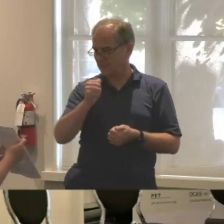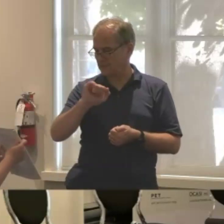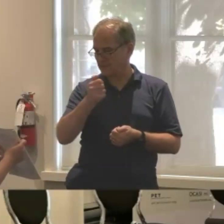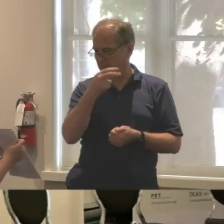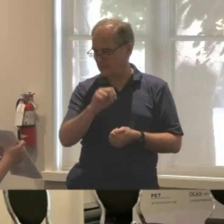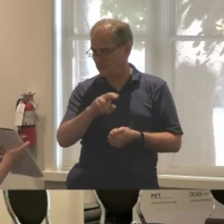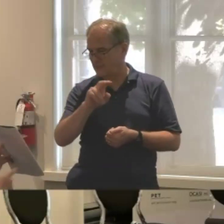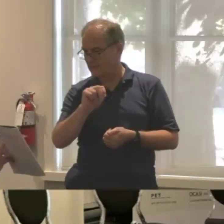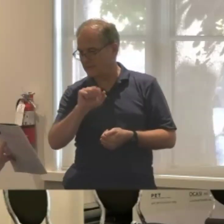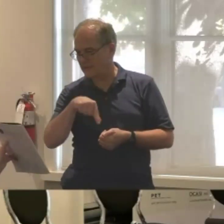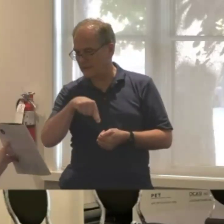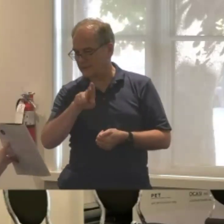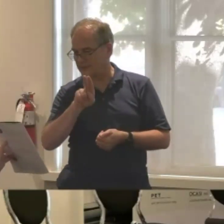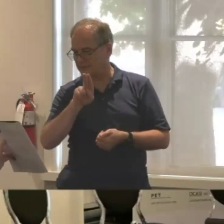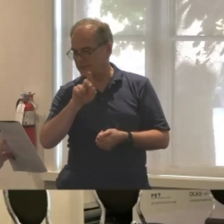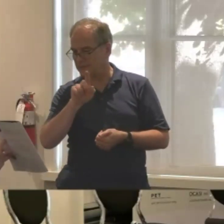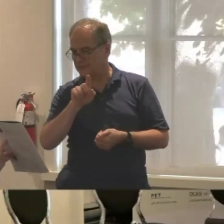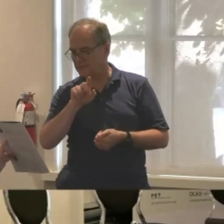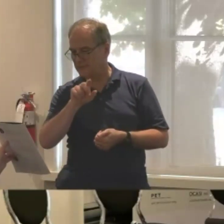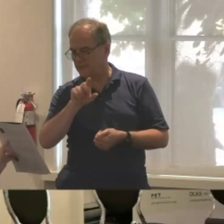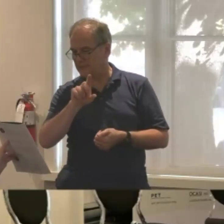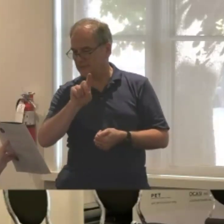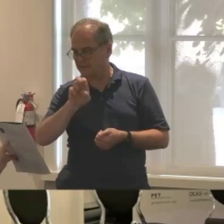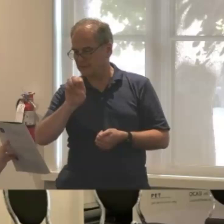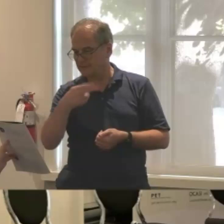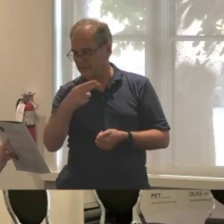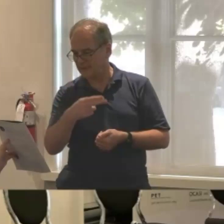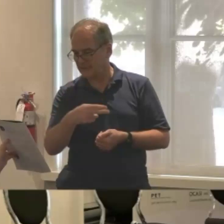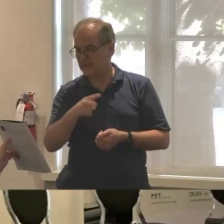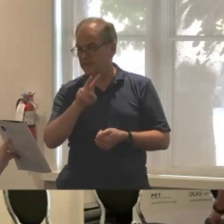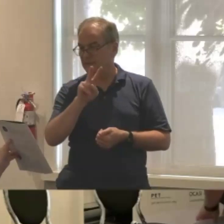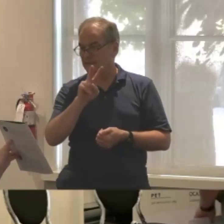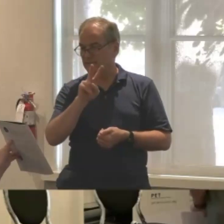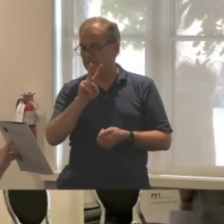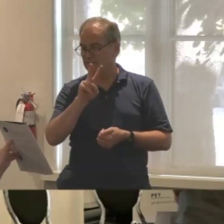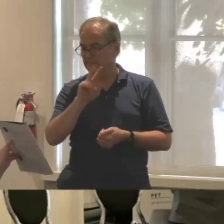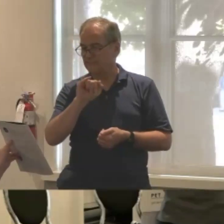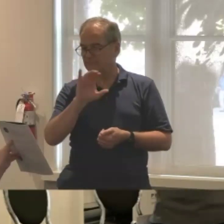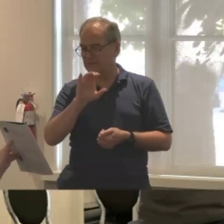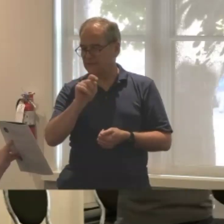Stephen Enrique Joseph Kalikaden, and Kitusa